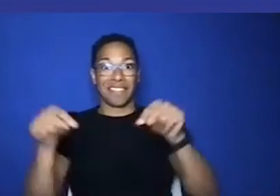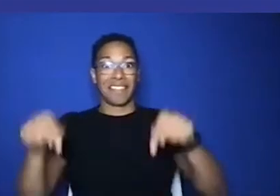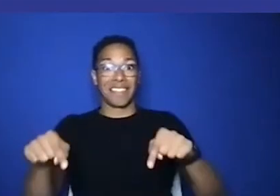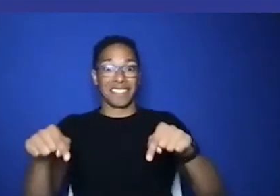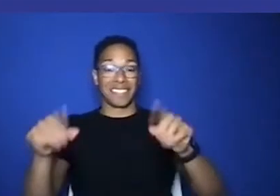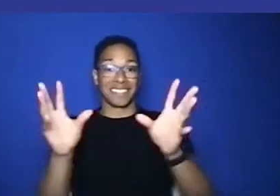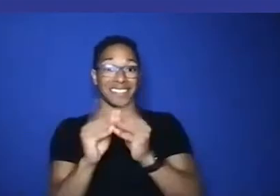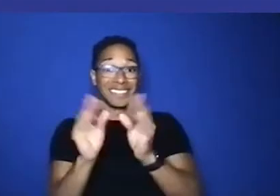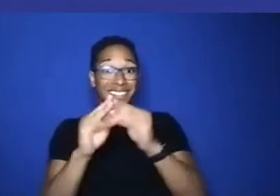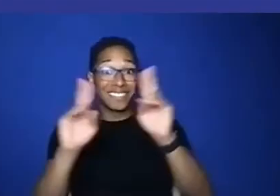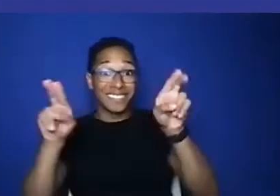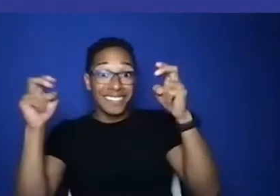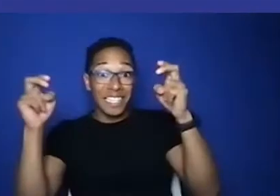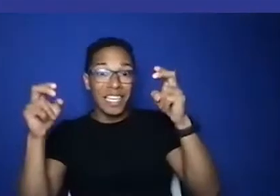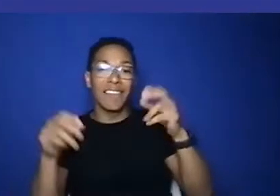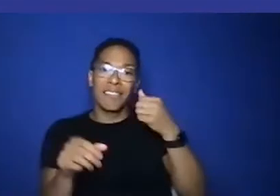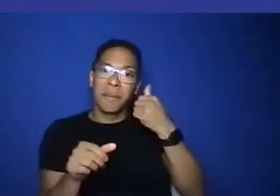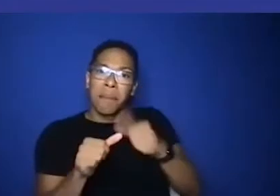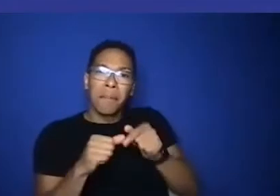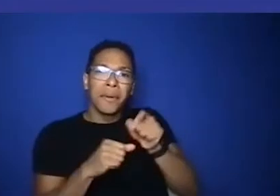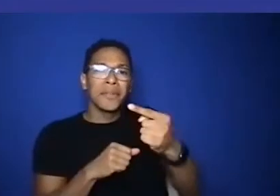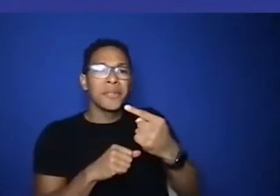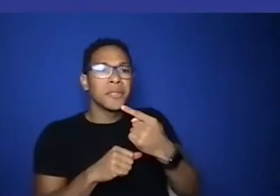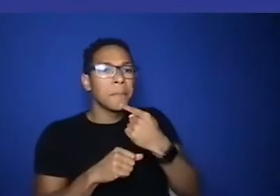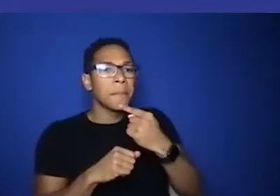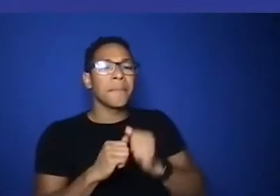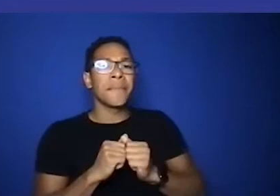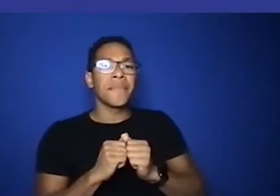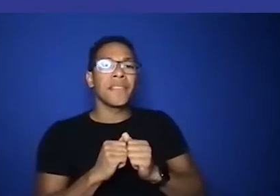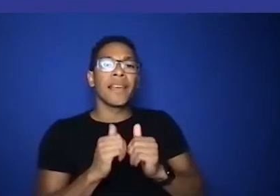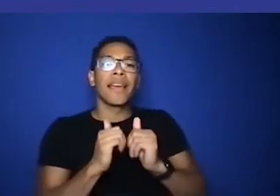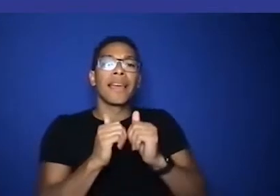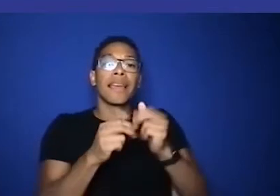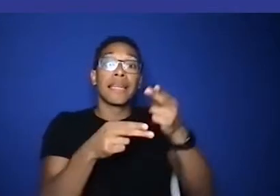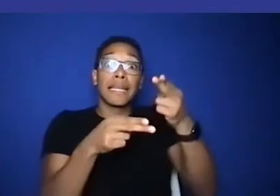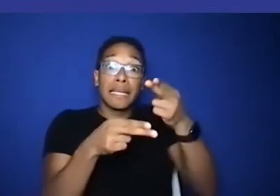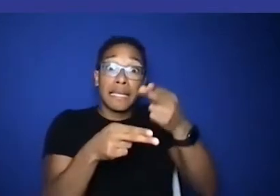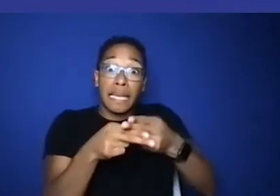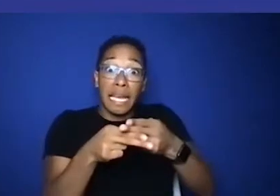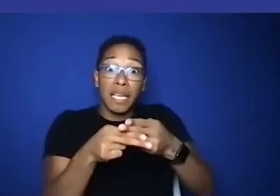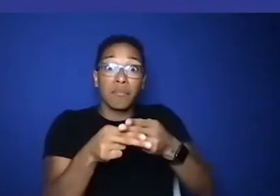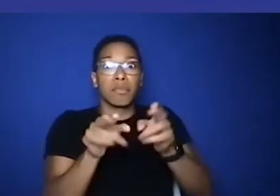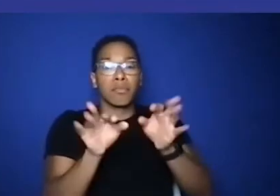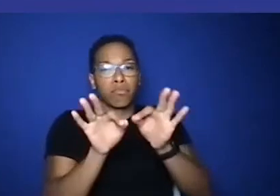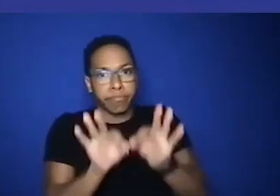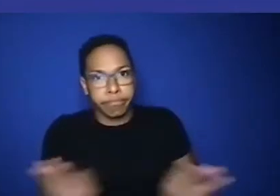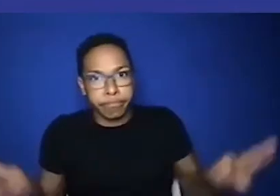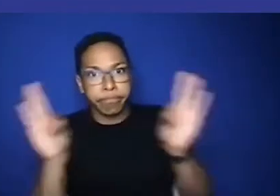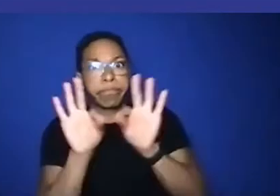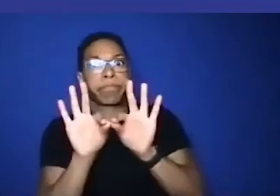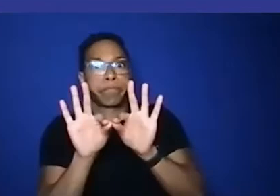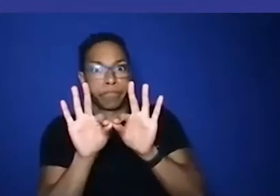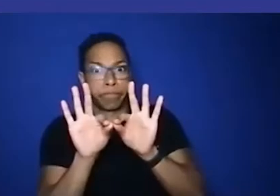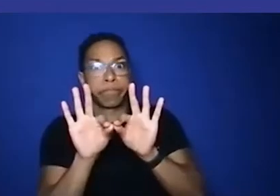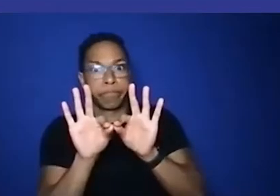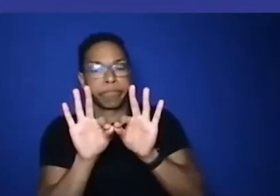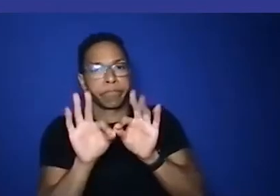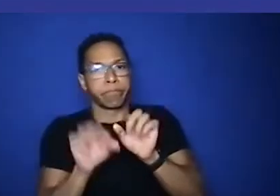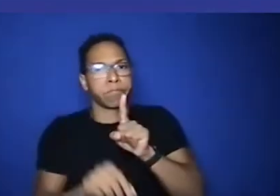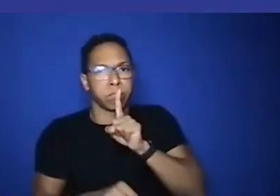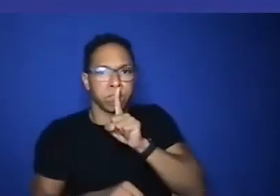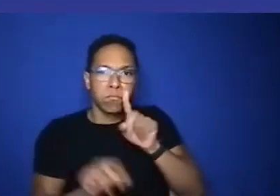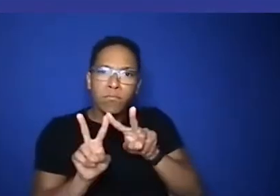was how names matter and how much names matter.